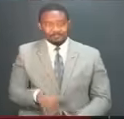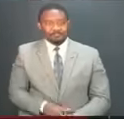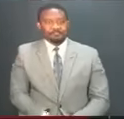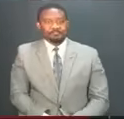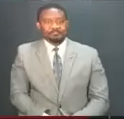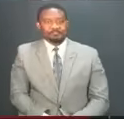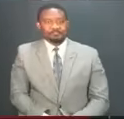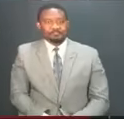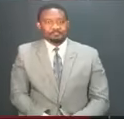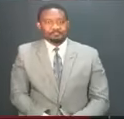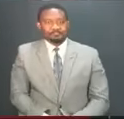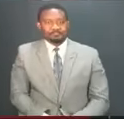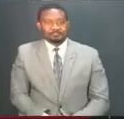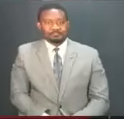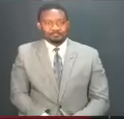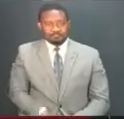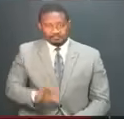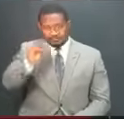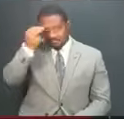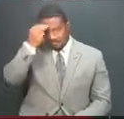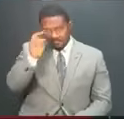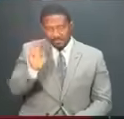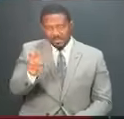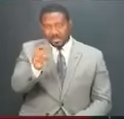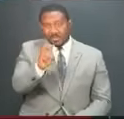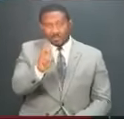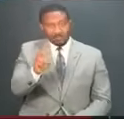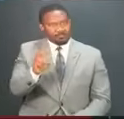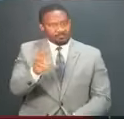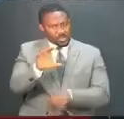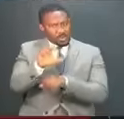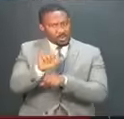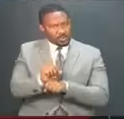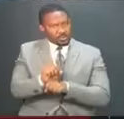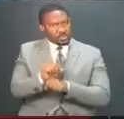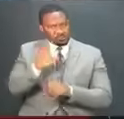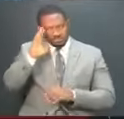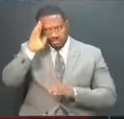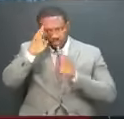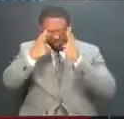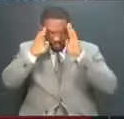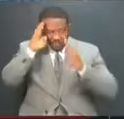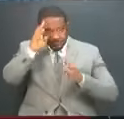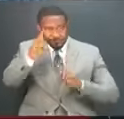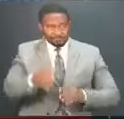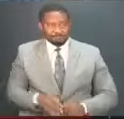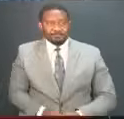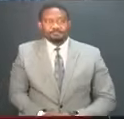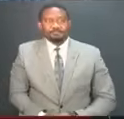The estimate for the Ministry of Tourism, Culture and Creative Arts. Item number 15. What's your chairperson?